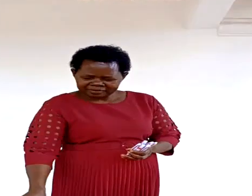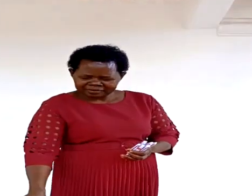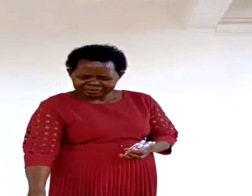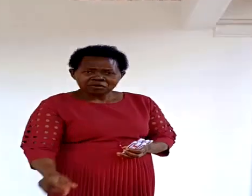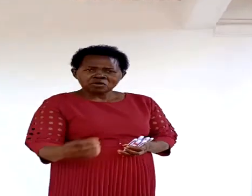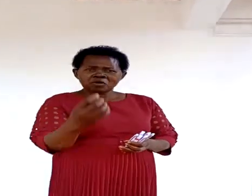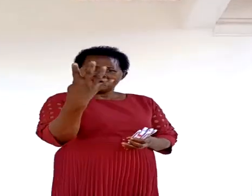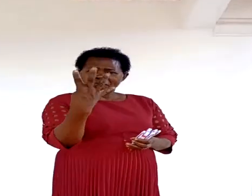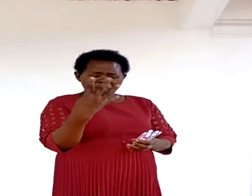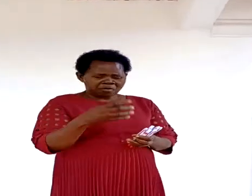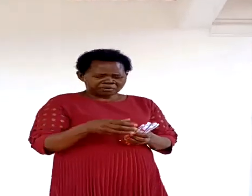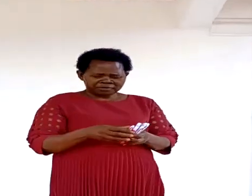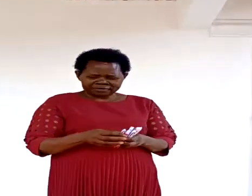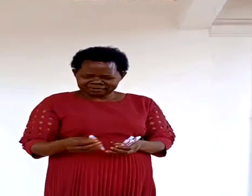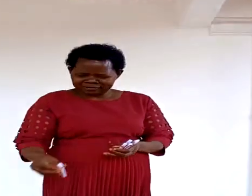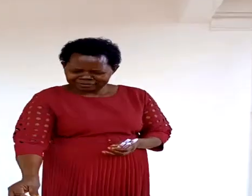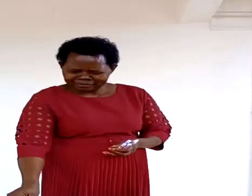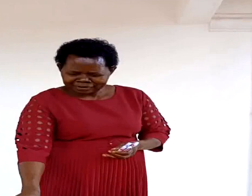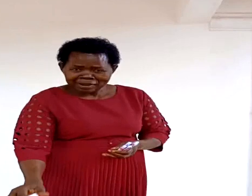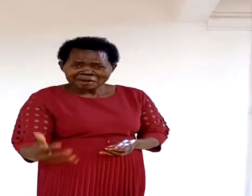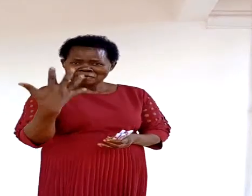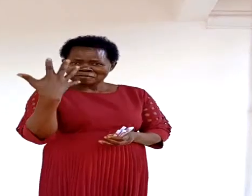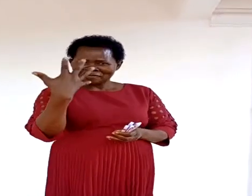three, four,